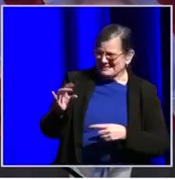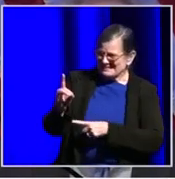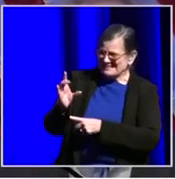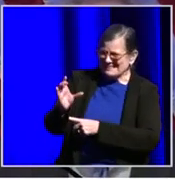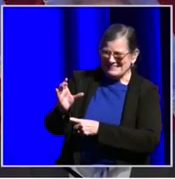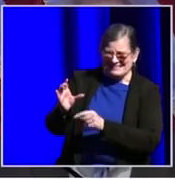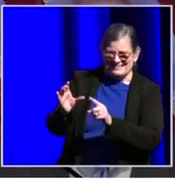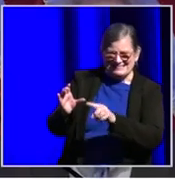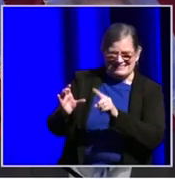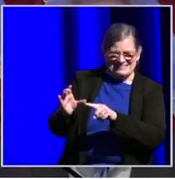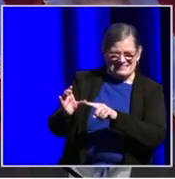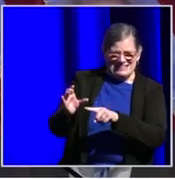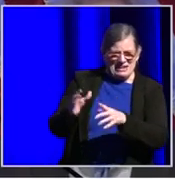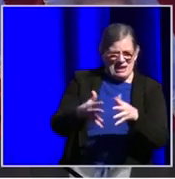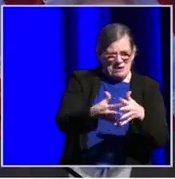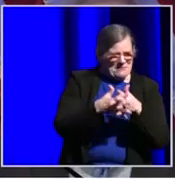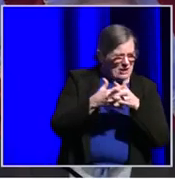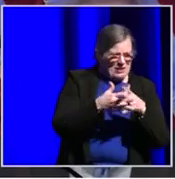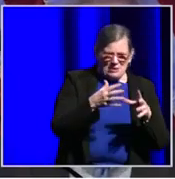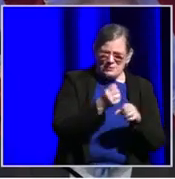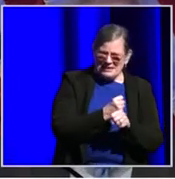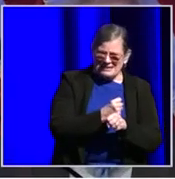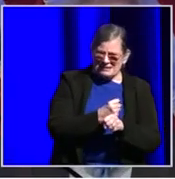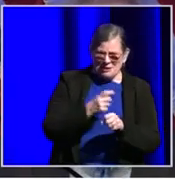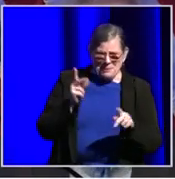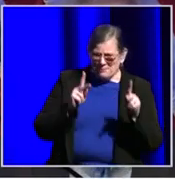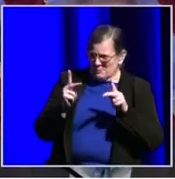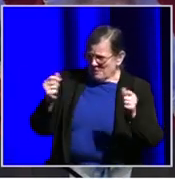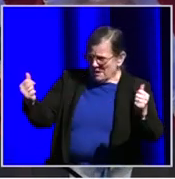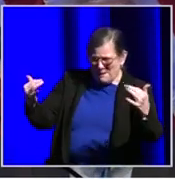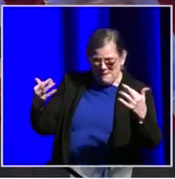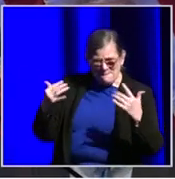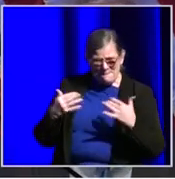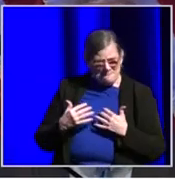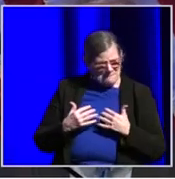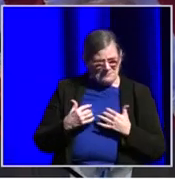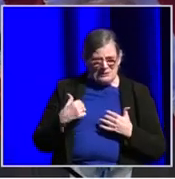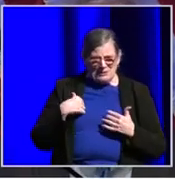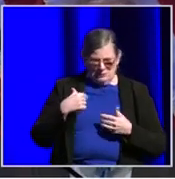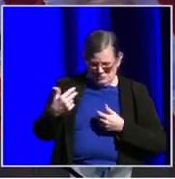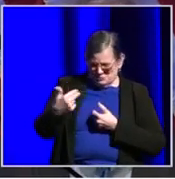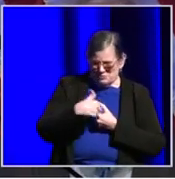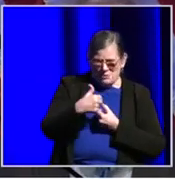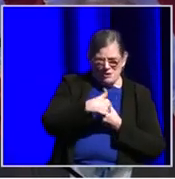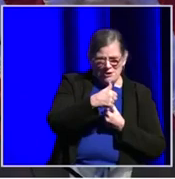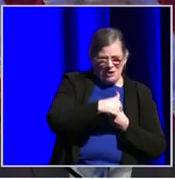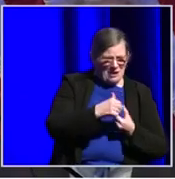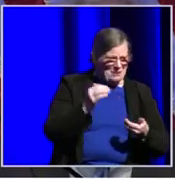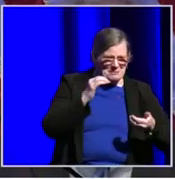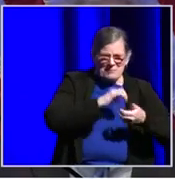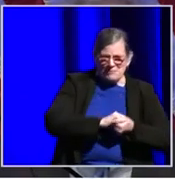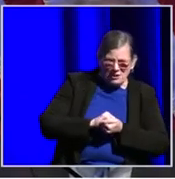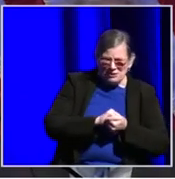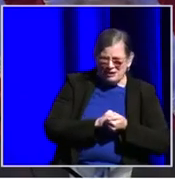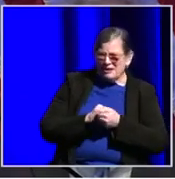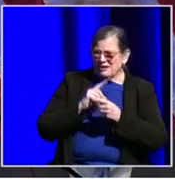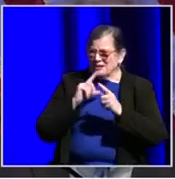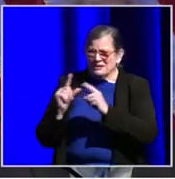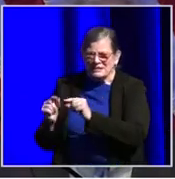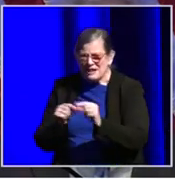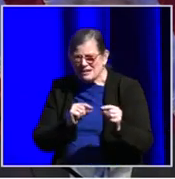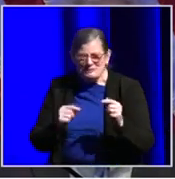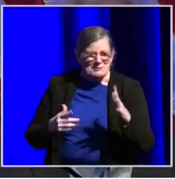where people come to join and change the world is buzzing. Buzzing with new graduates and